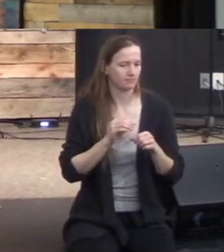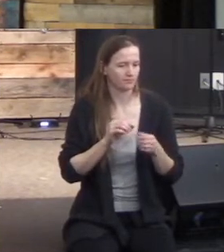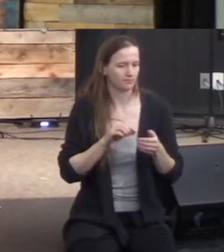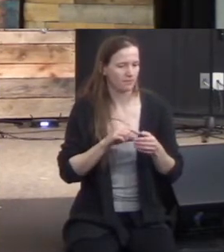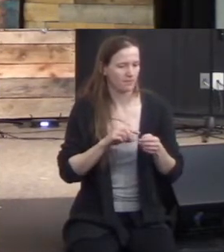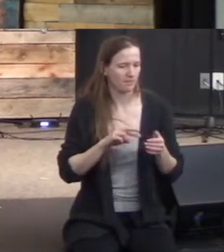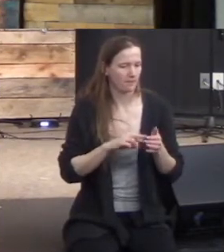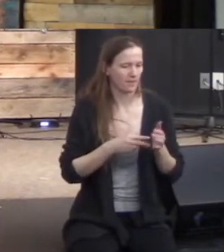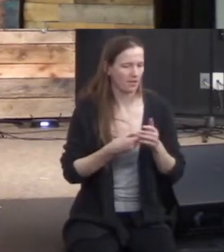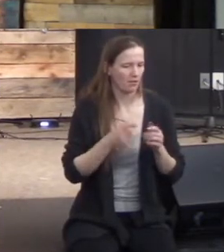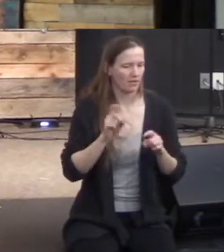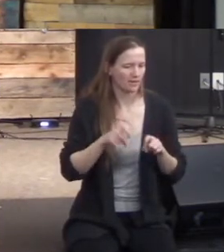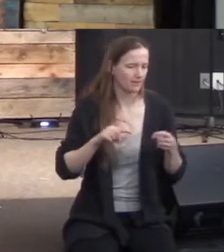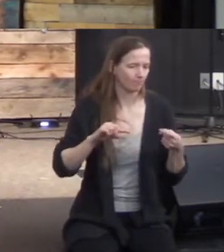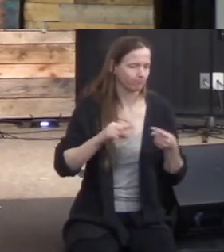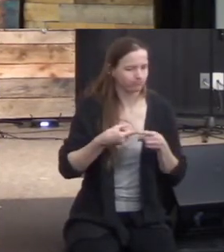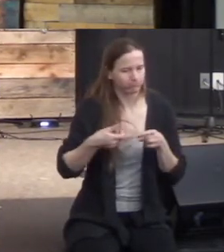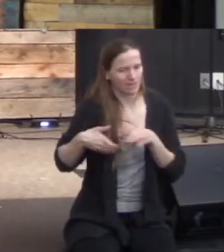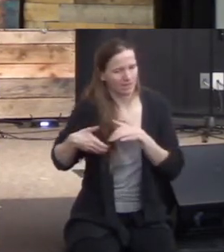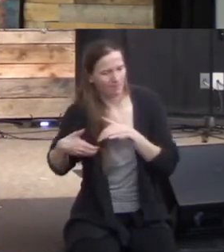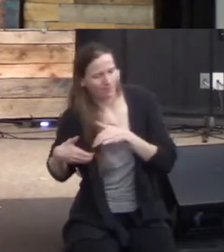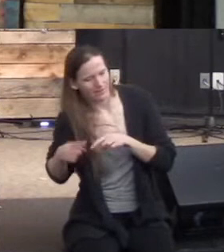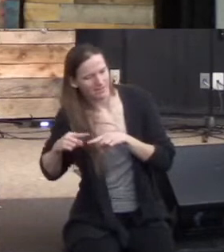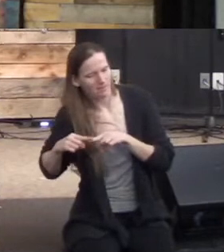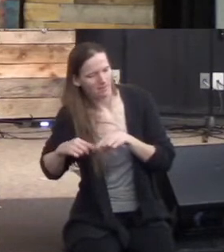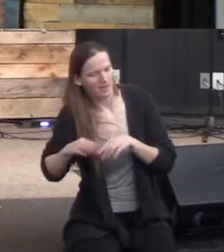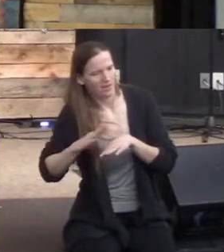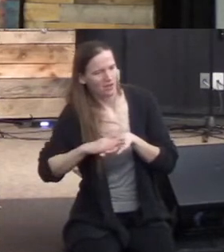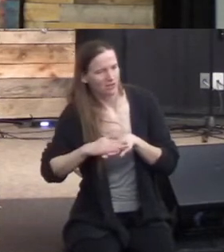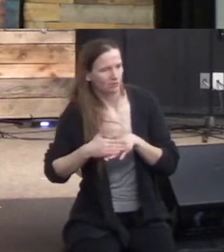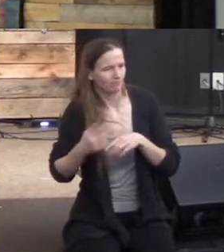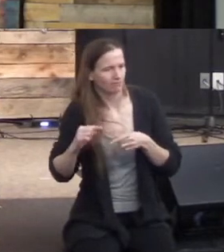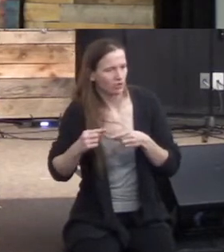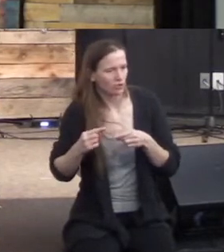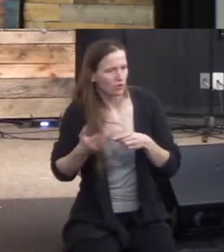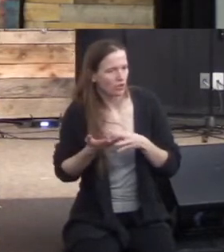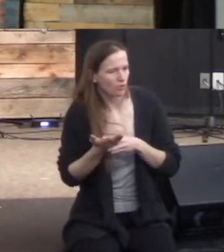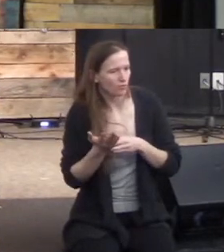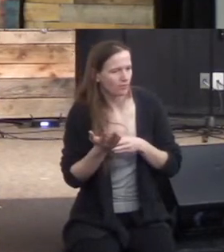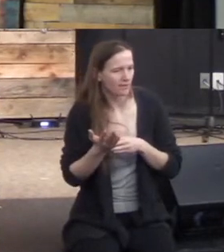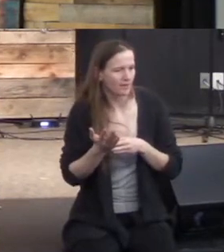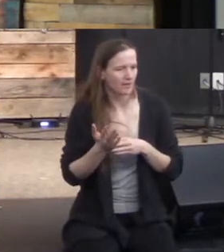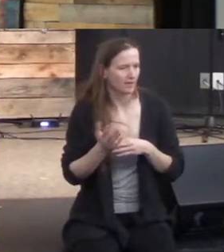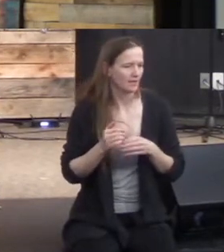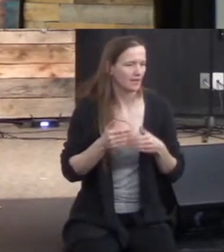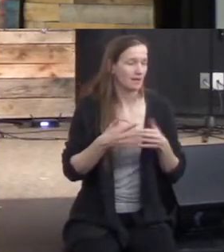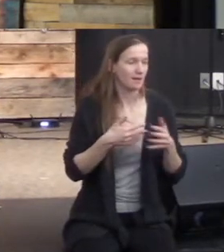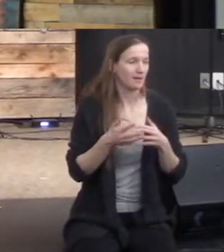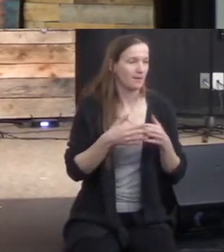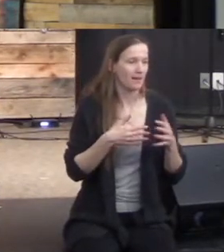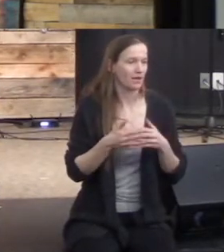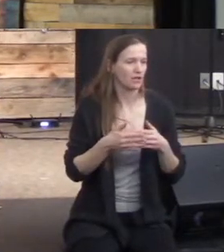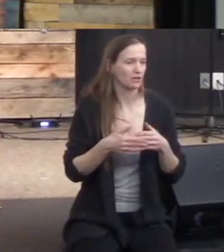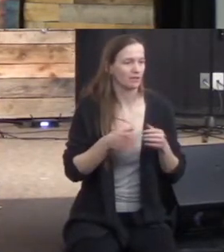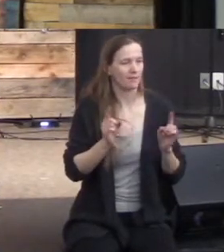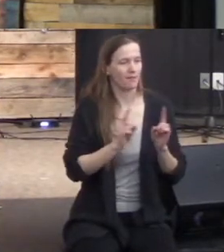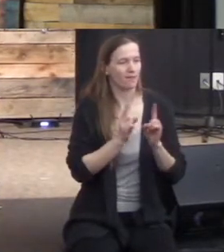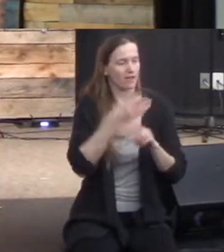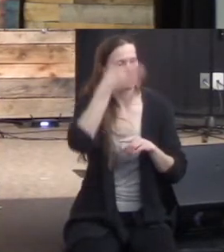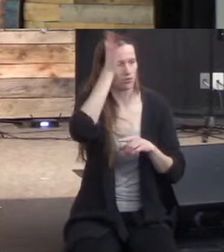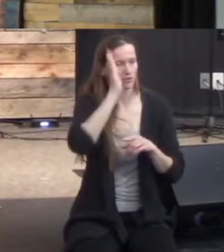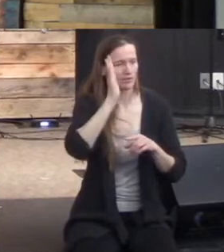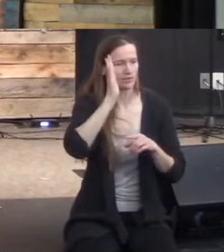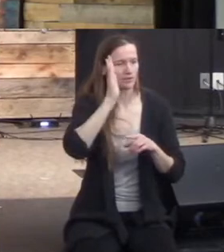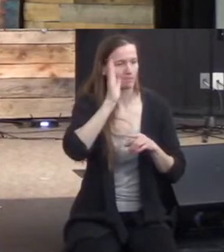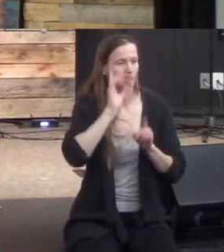others. So the question comes, will you worship him? Will you worship him?